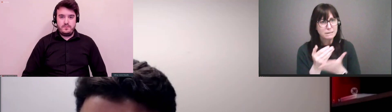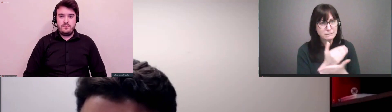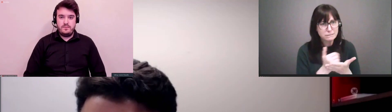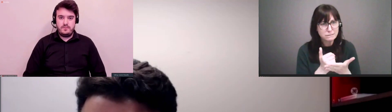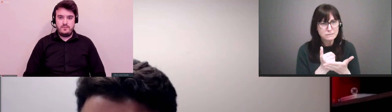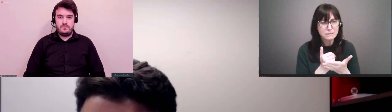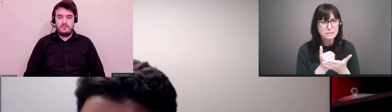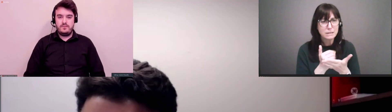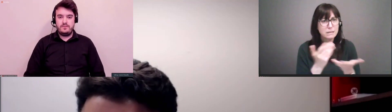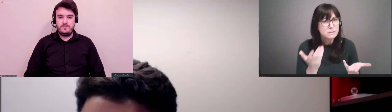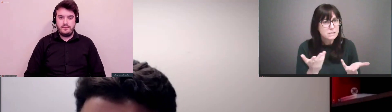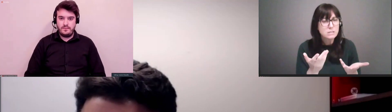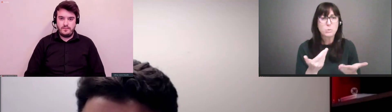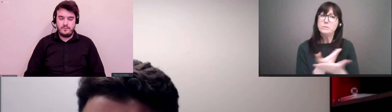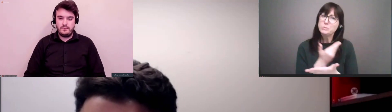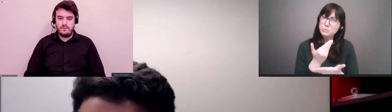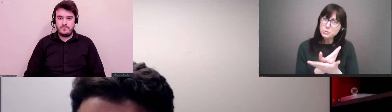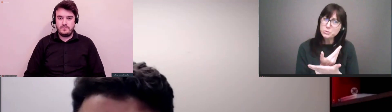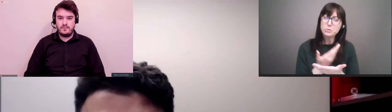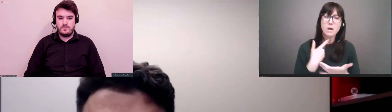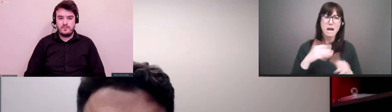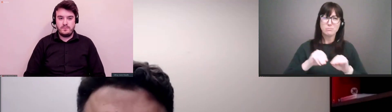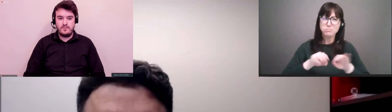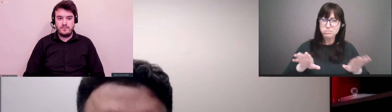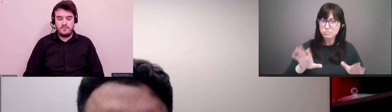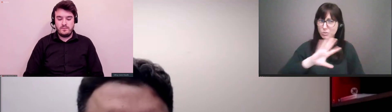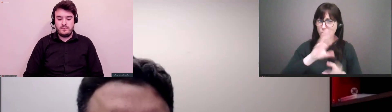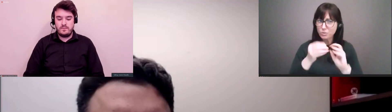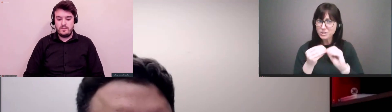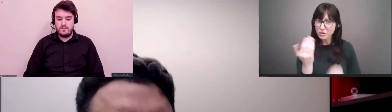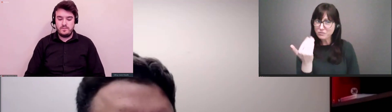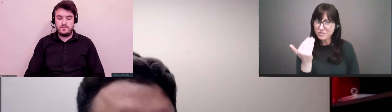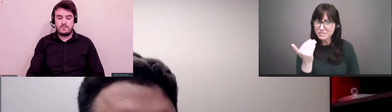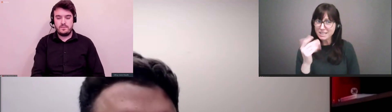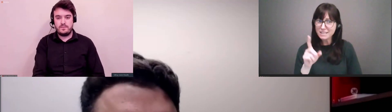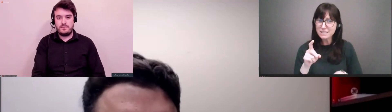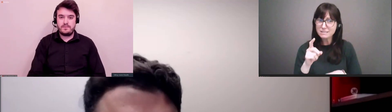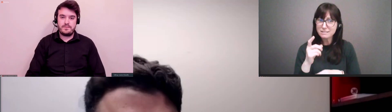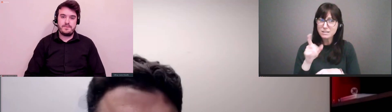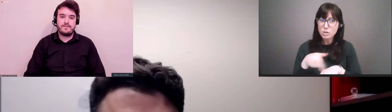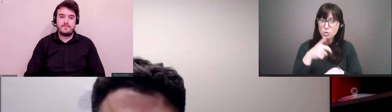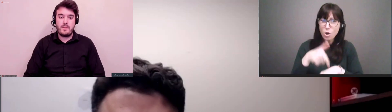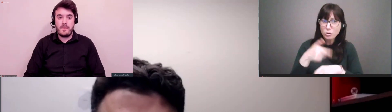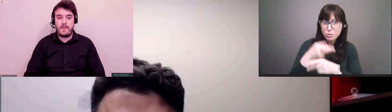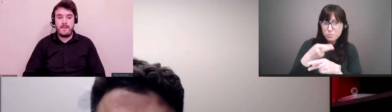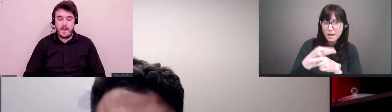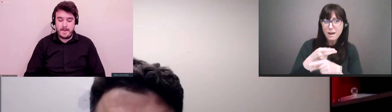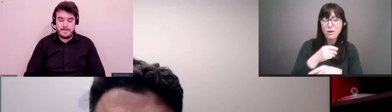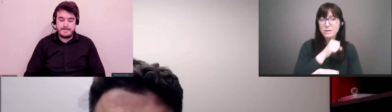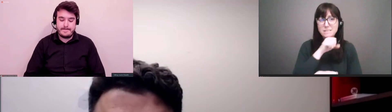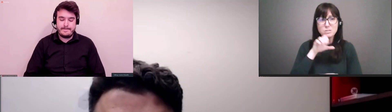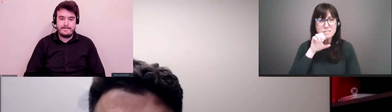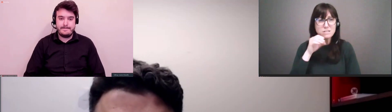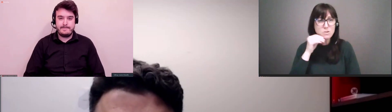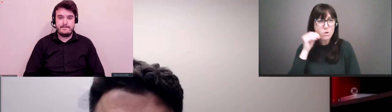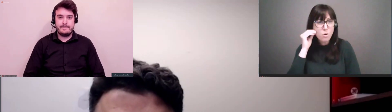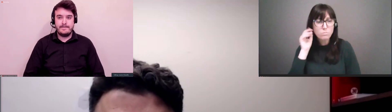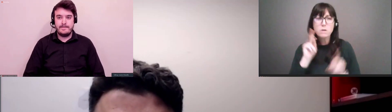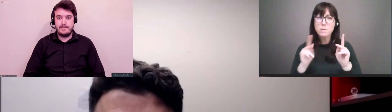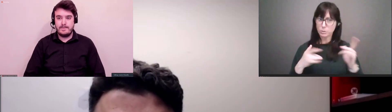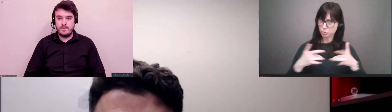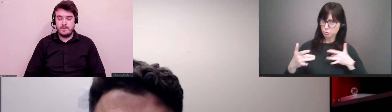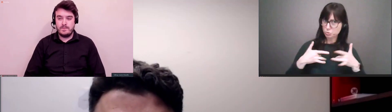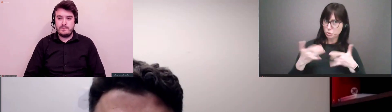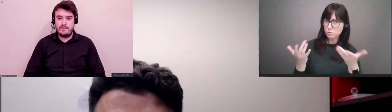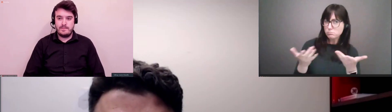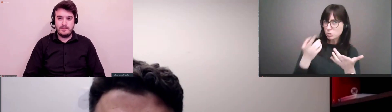People are looking at it. We have outbreaks in, I think, 15 home institutions in Ottawa. So obviously something people are worried about. And I wondered if you can